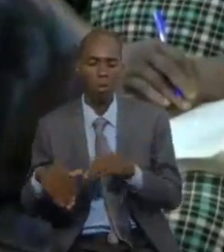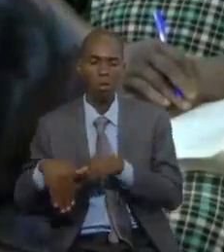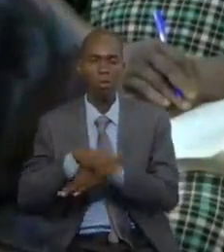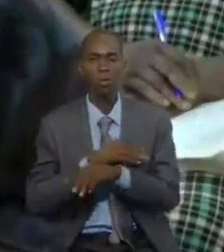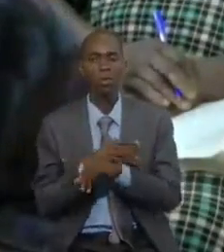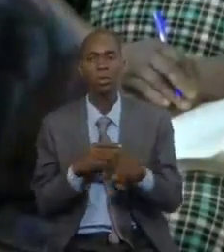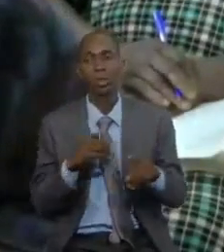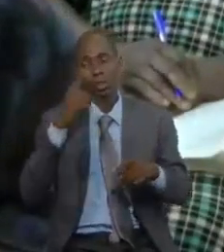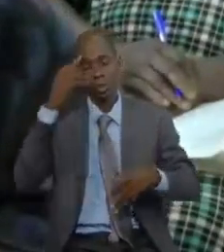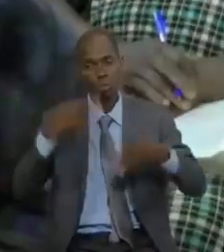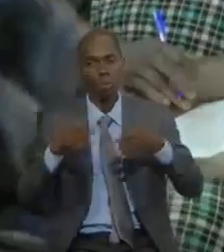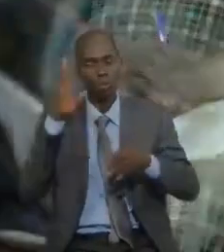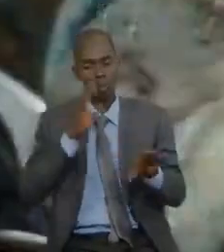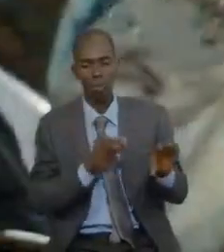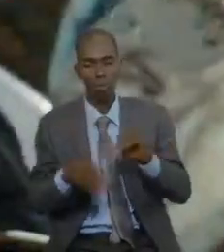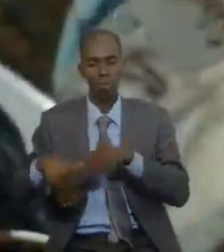Judgment will pass over you.